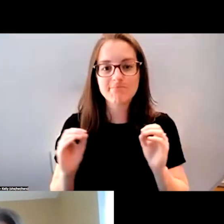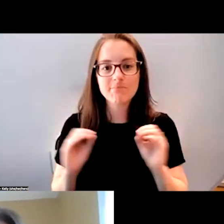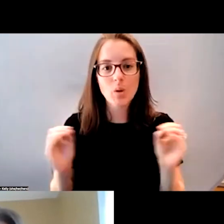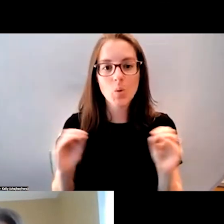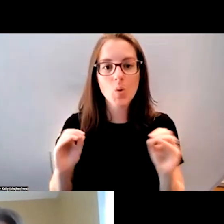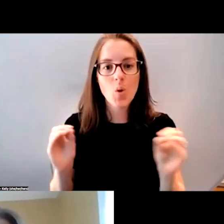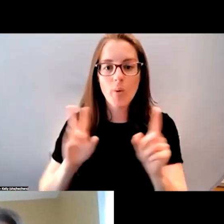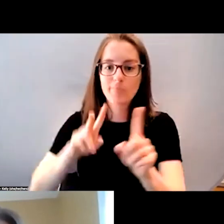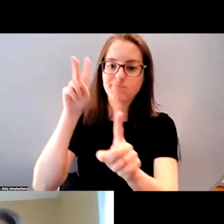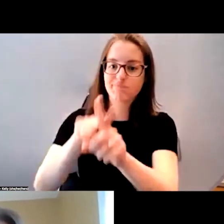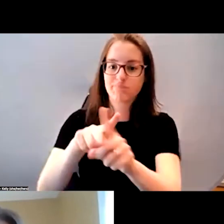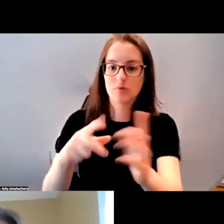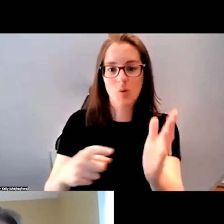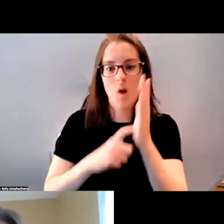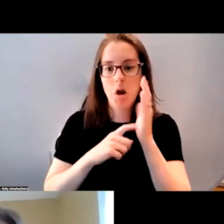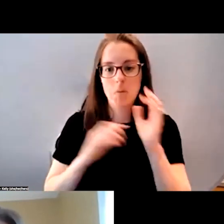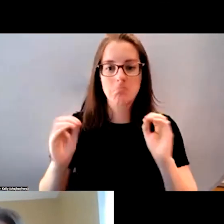blanket requirement under the DOI.